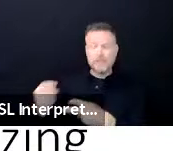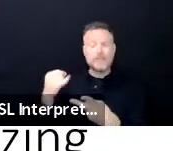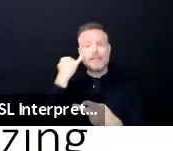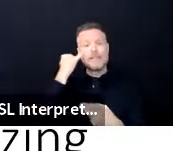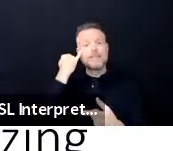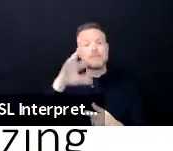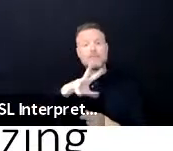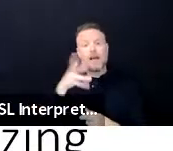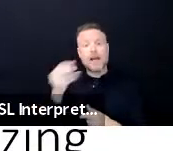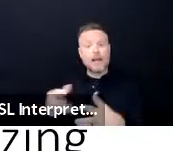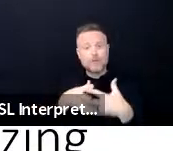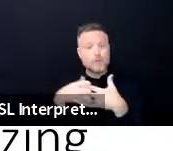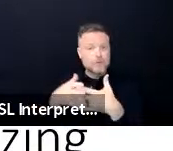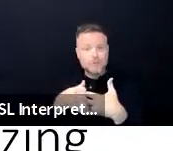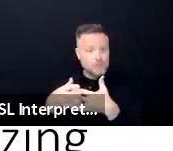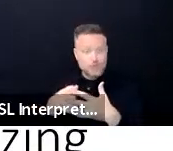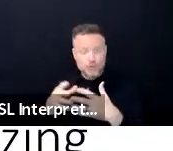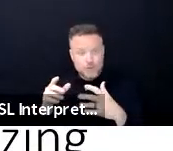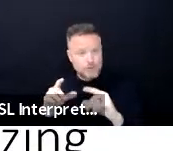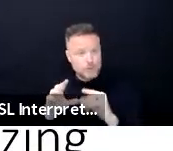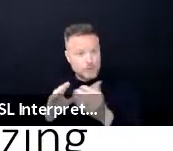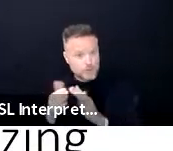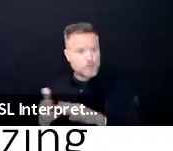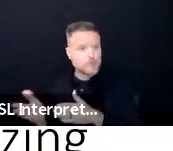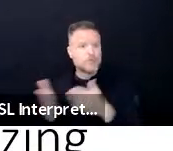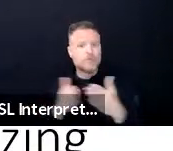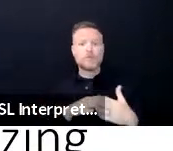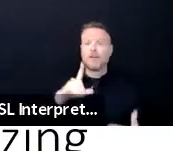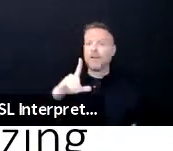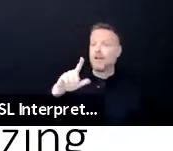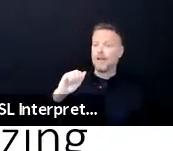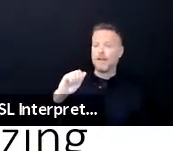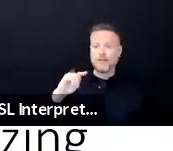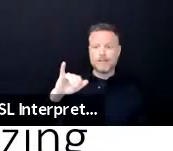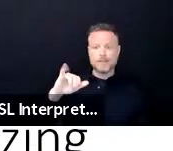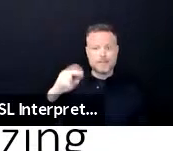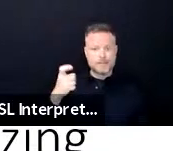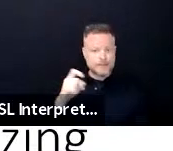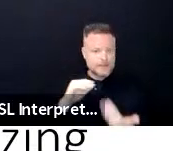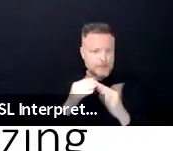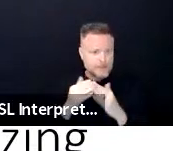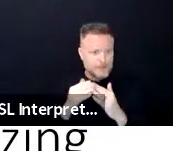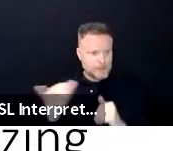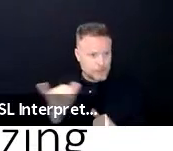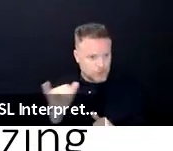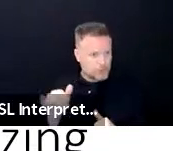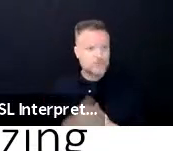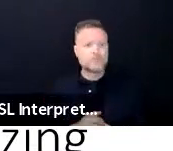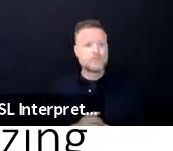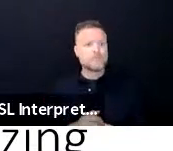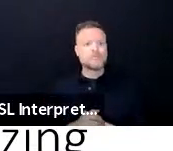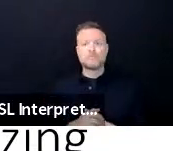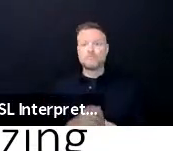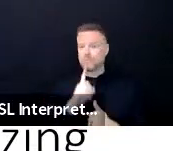We made efforts in the Latinx community. We tried as well to reach people